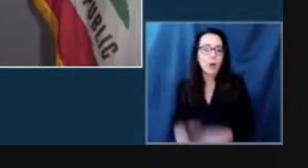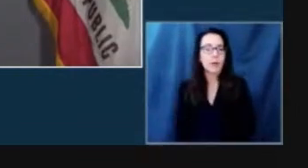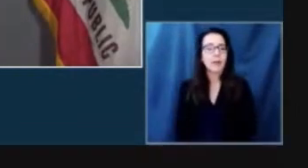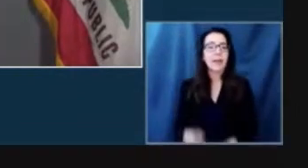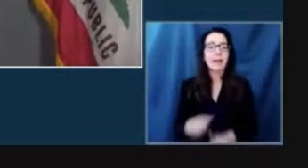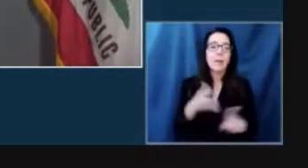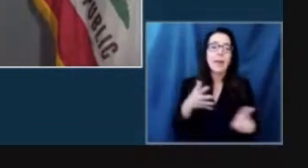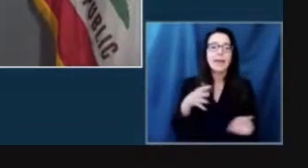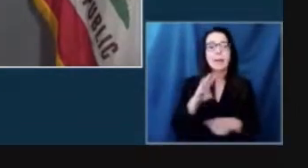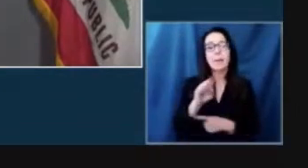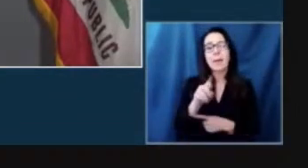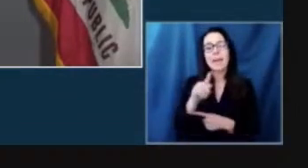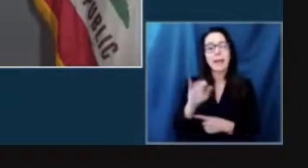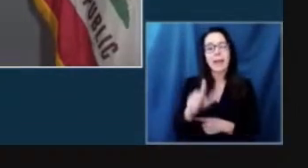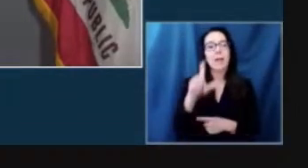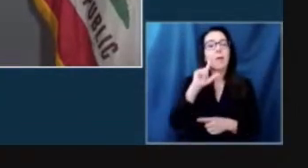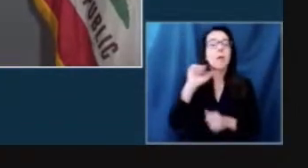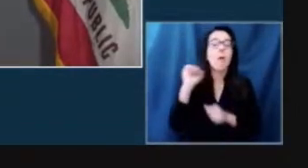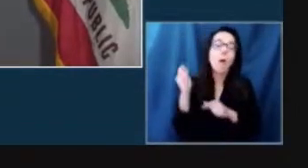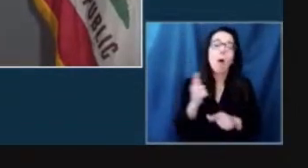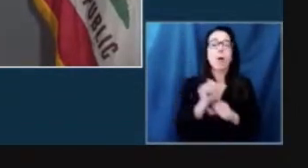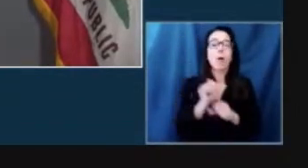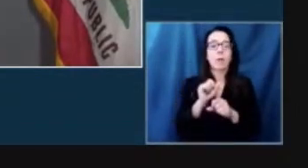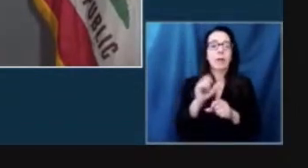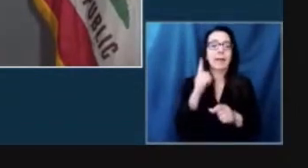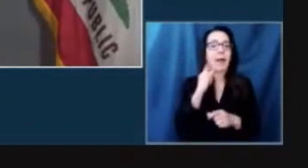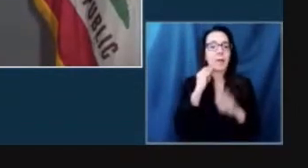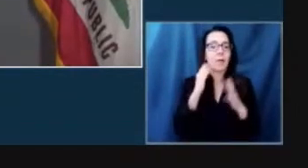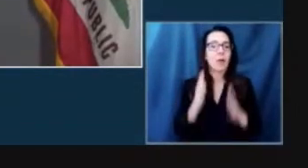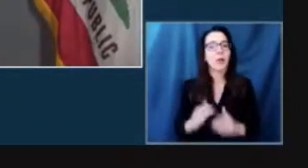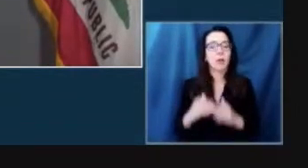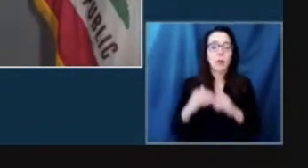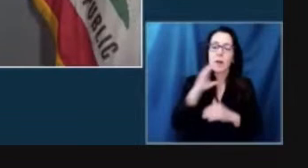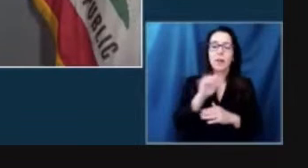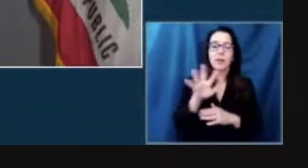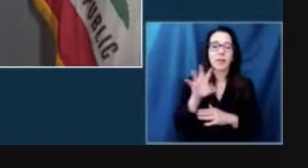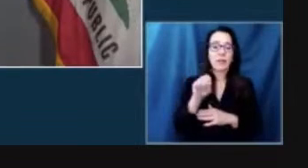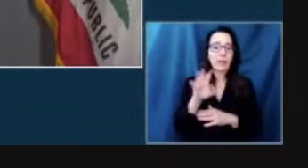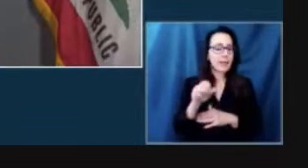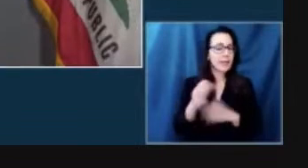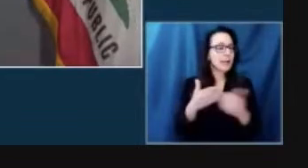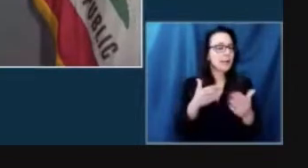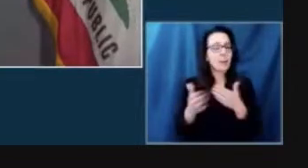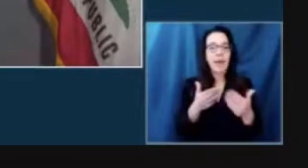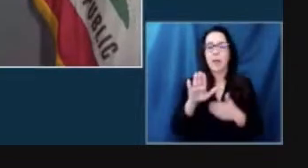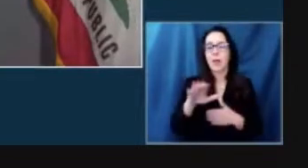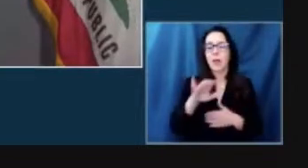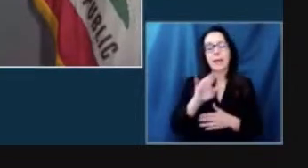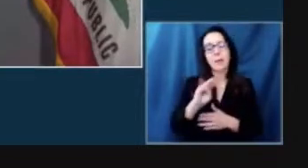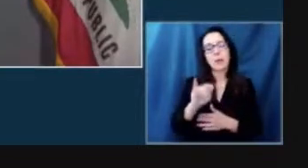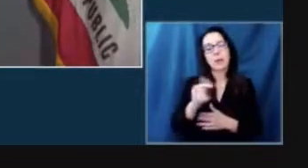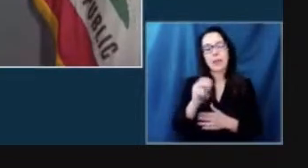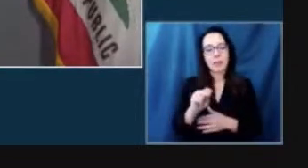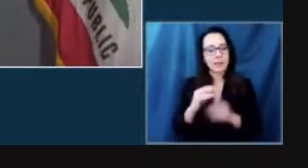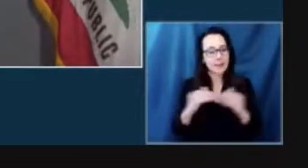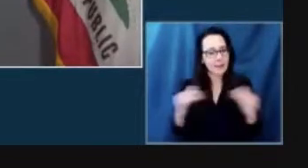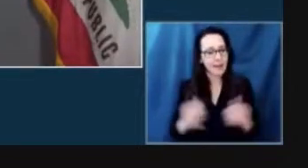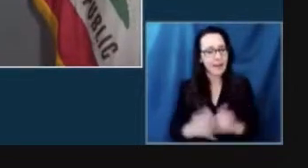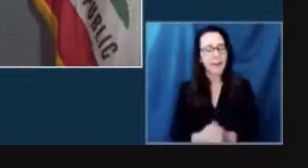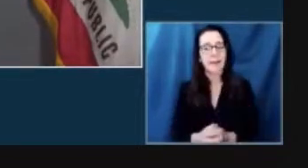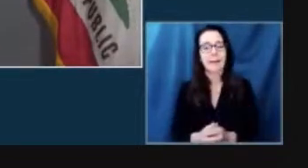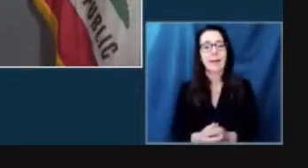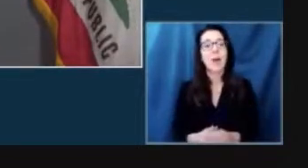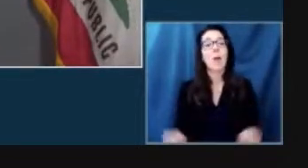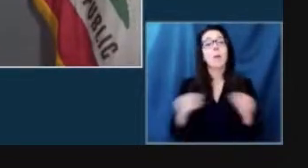Californians over the age of 50, regardless of immigration status. We extended paid sick days for California workers